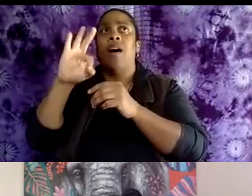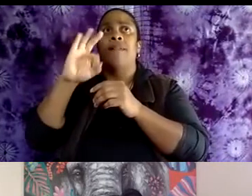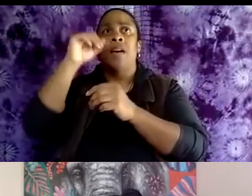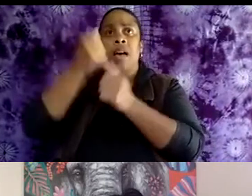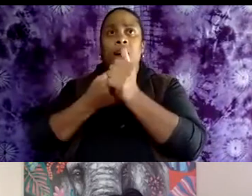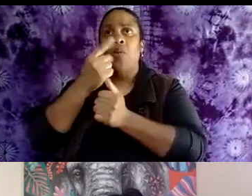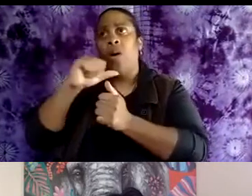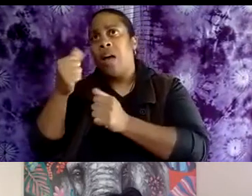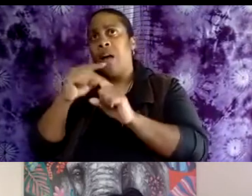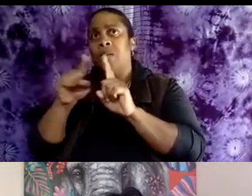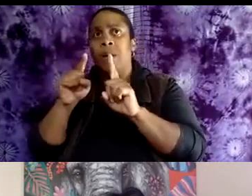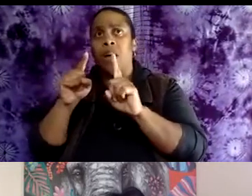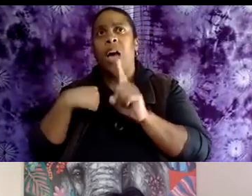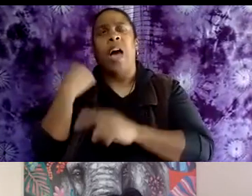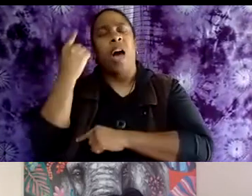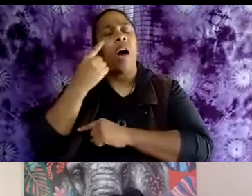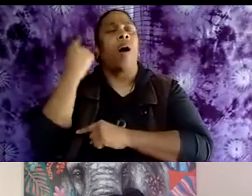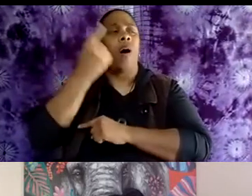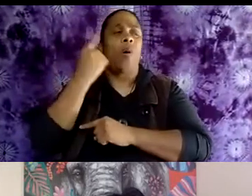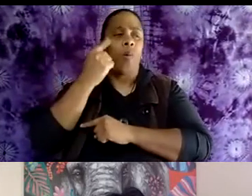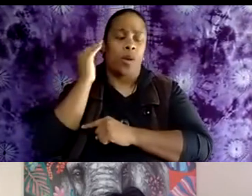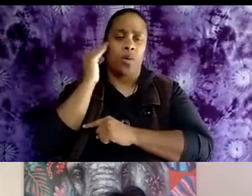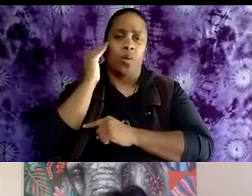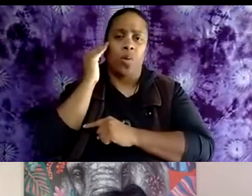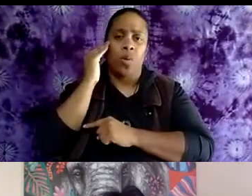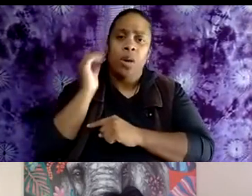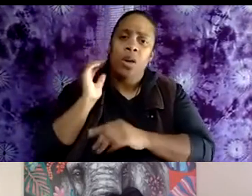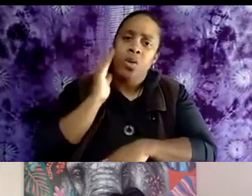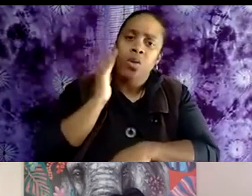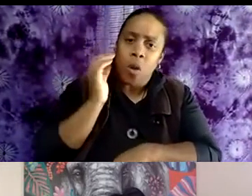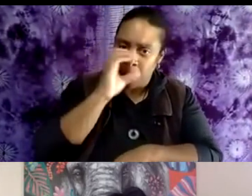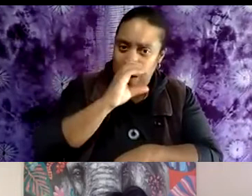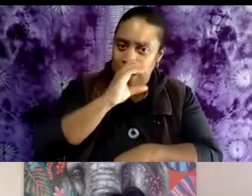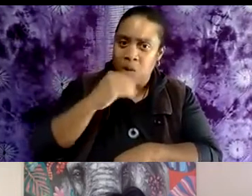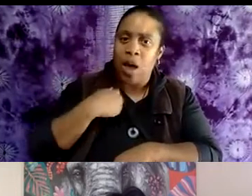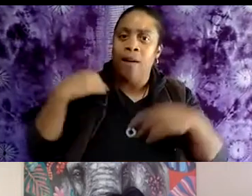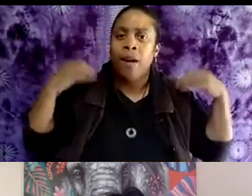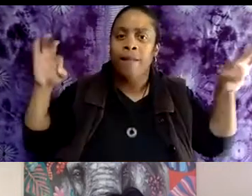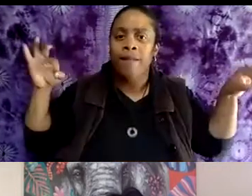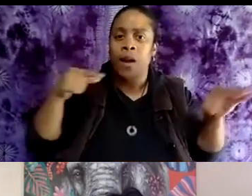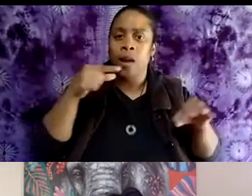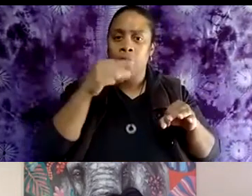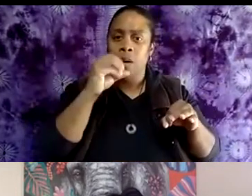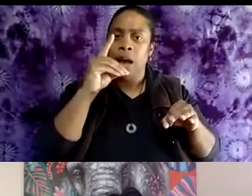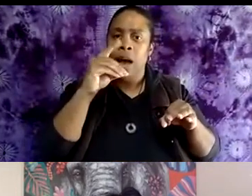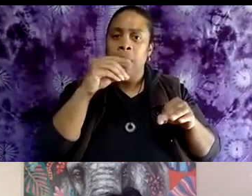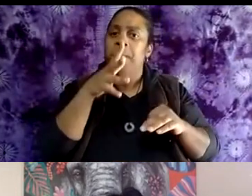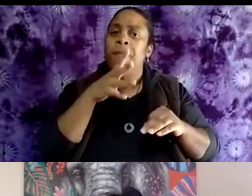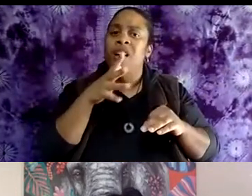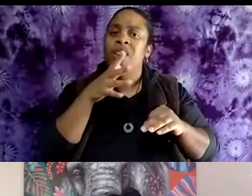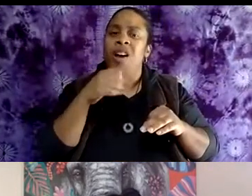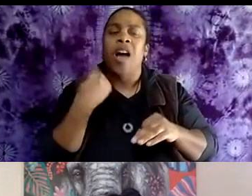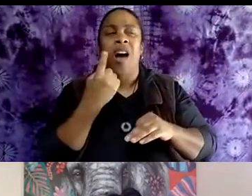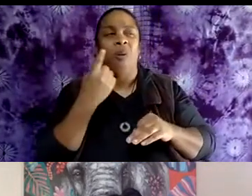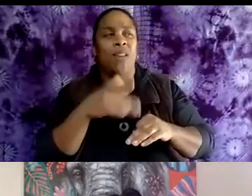knew, in a cartoon, we have a fairy godmother, right? So I always felt that I had somebody to